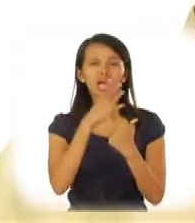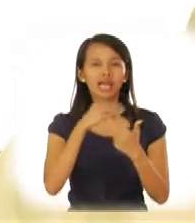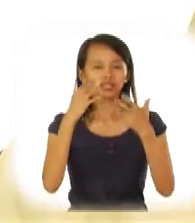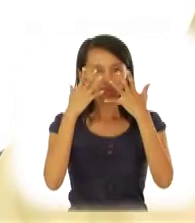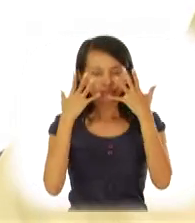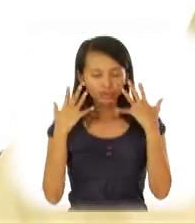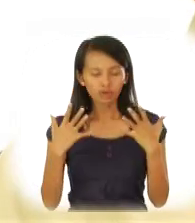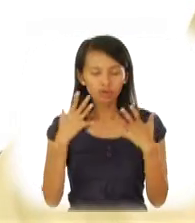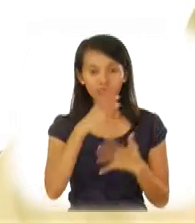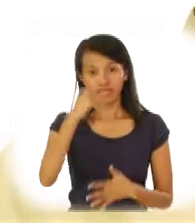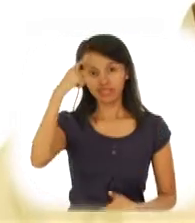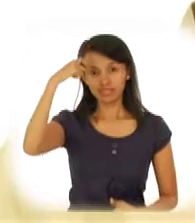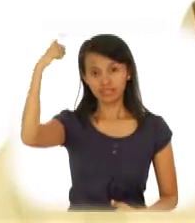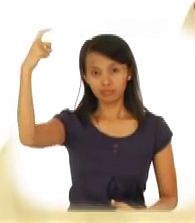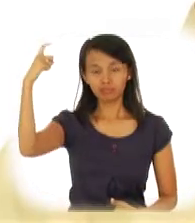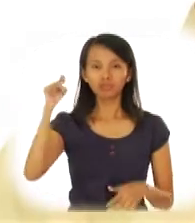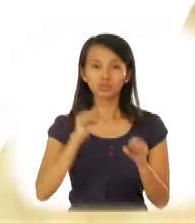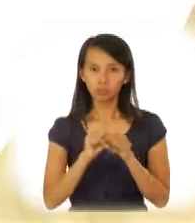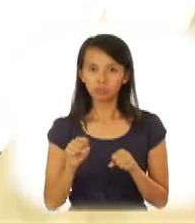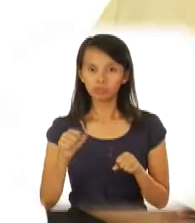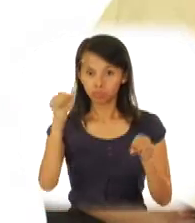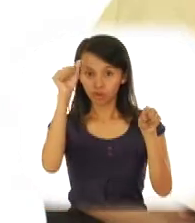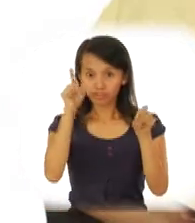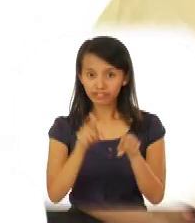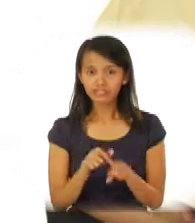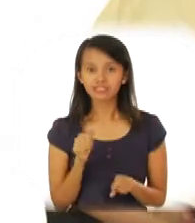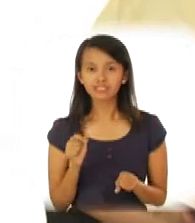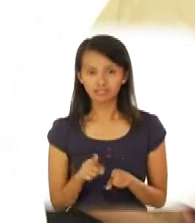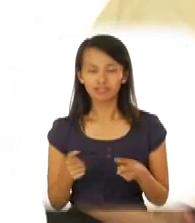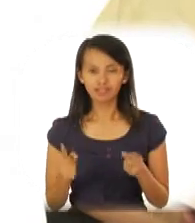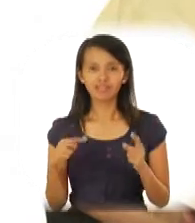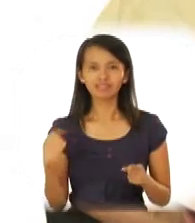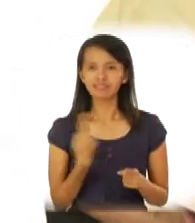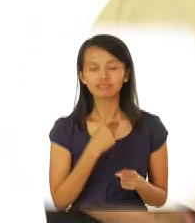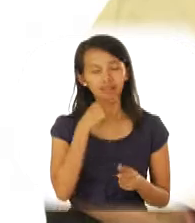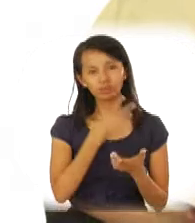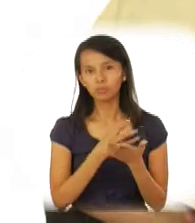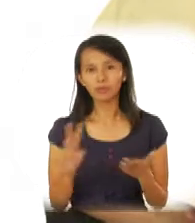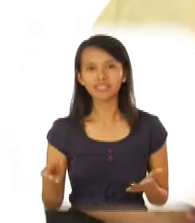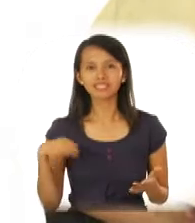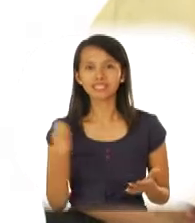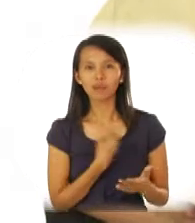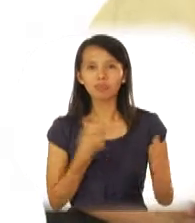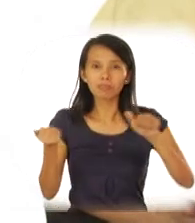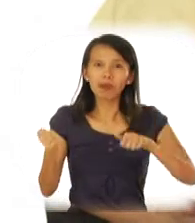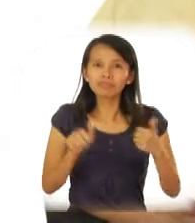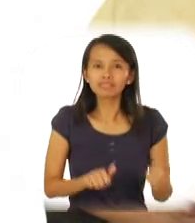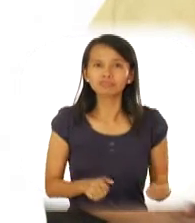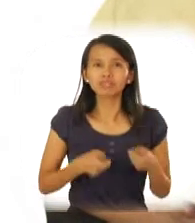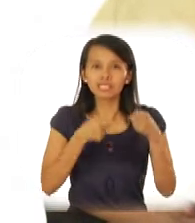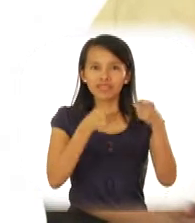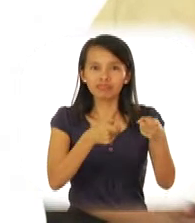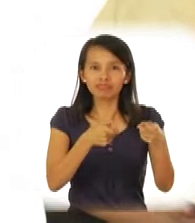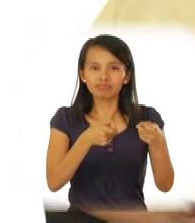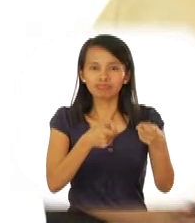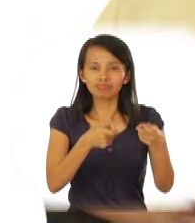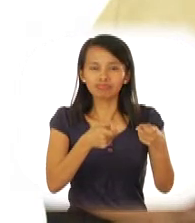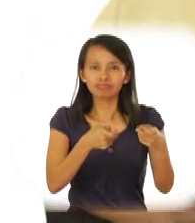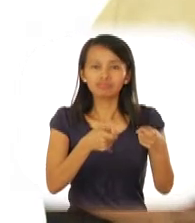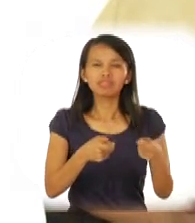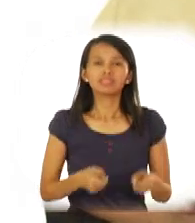challenges, and its sorrows and dreams. So, dear brothers and sisters, let us not waste our baptismal